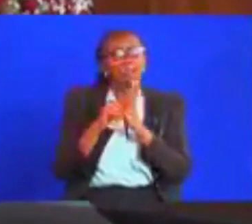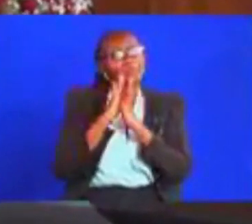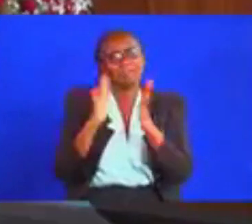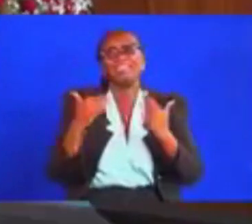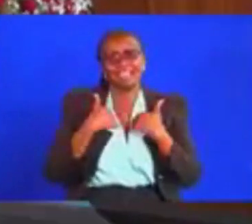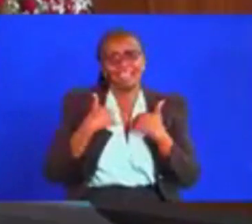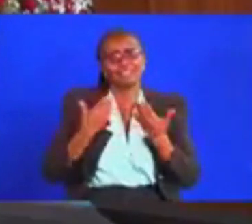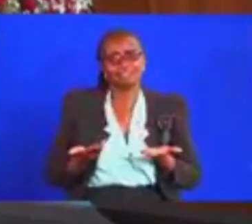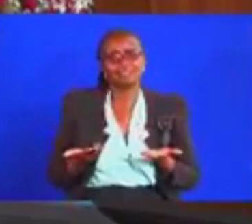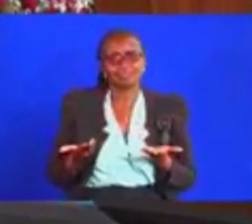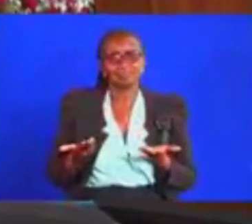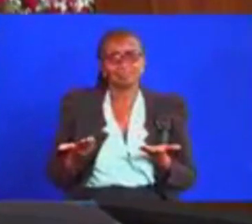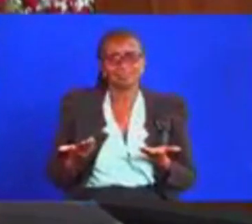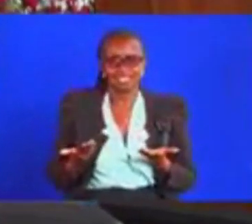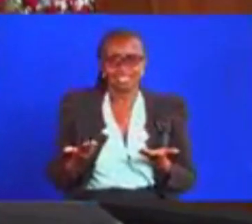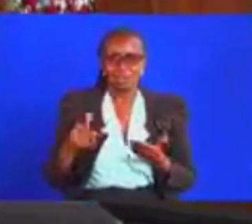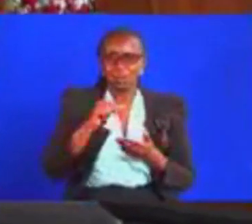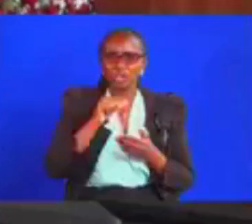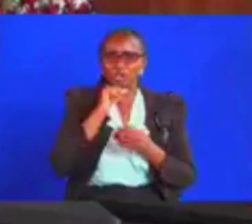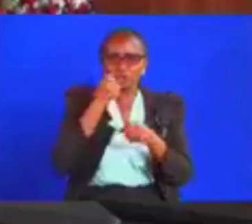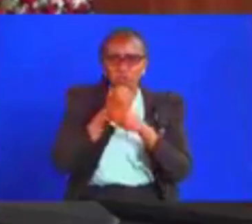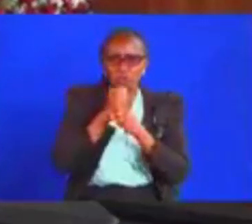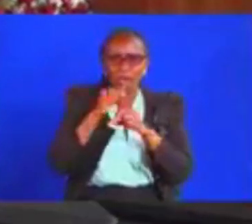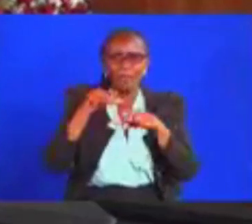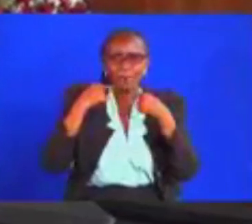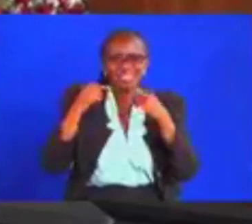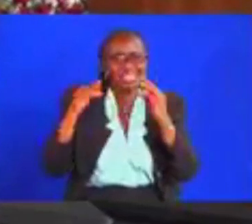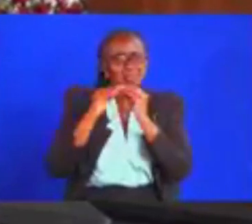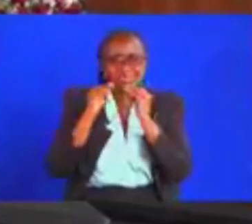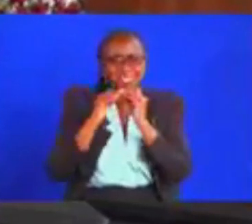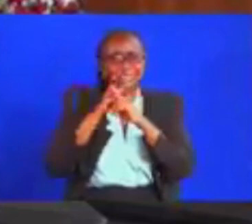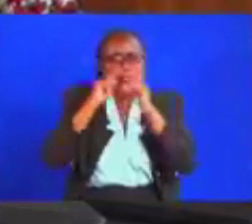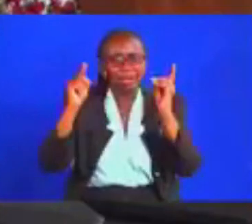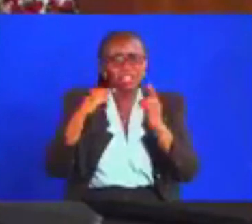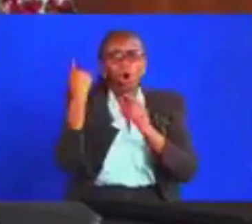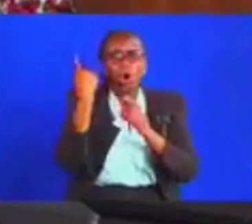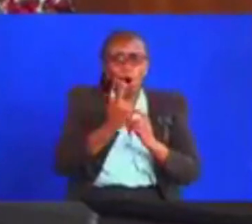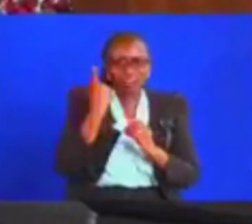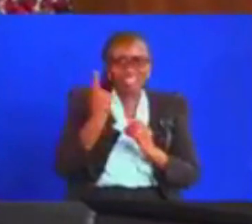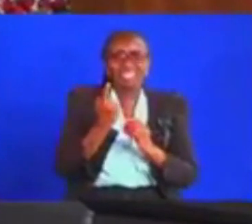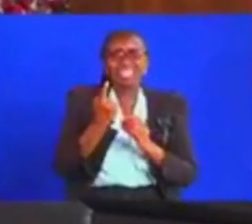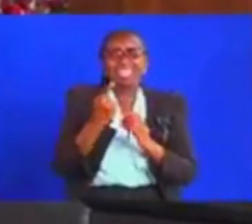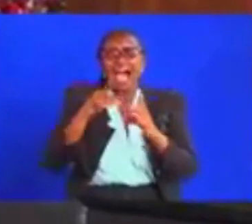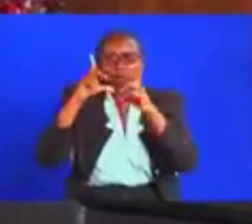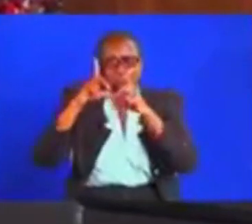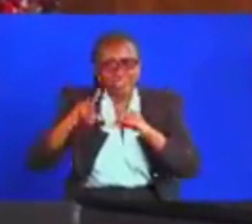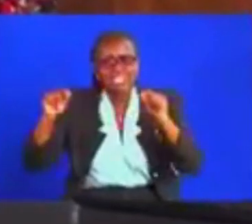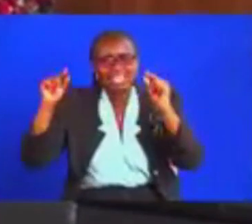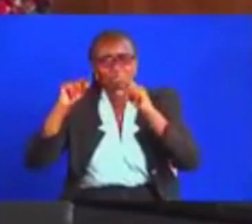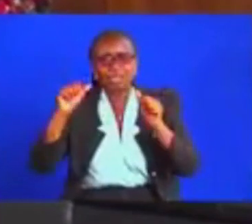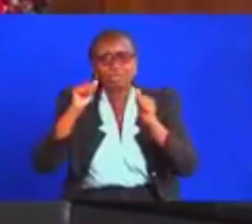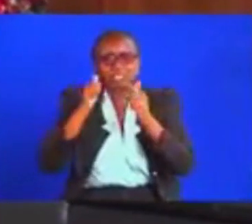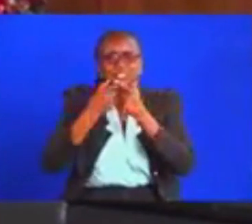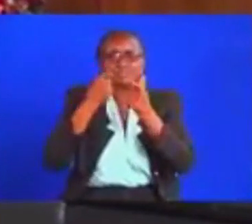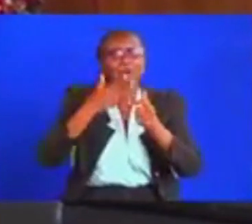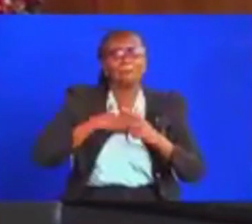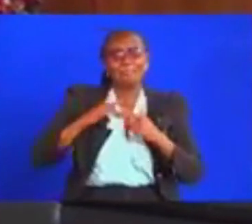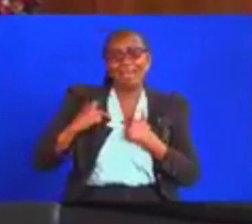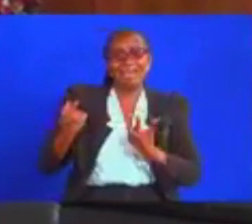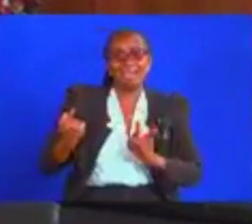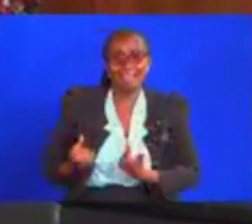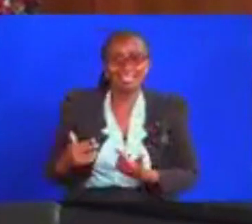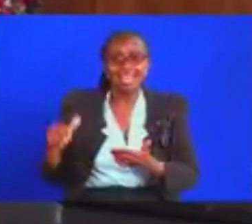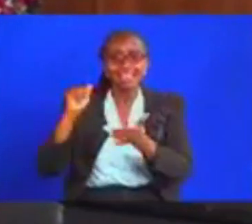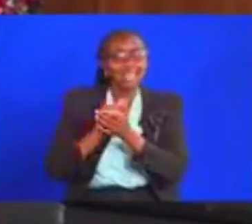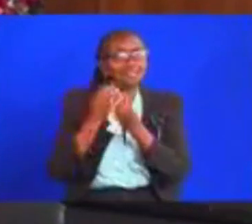followership. Now, we're not doing a pastor's conference here yet, but this is just a statement that is from my heart.